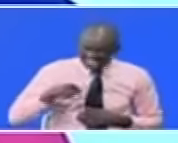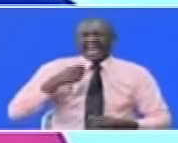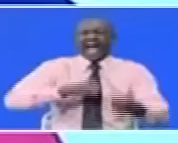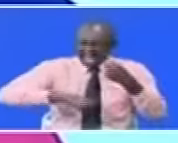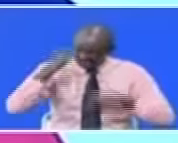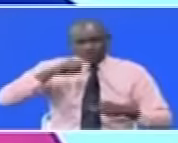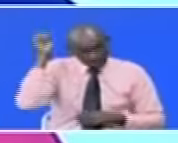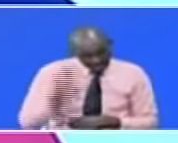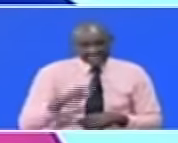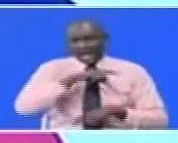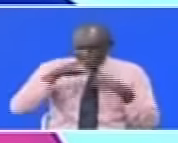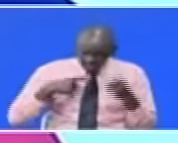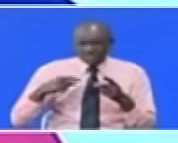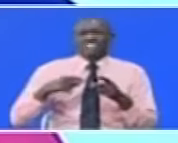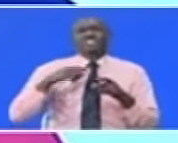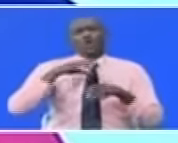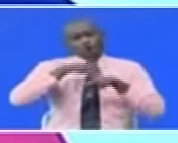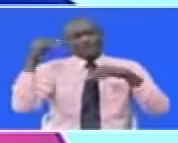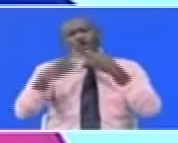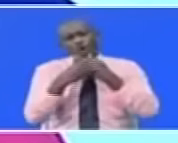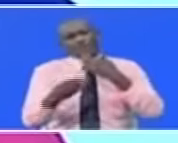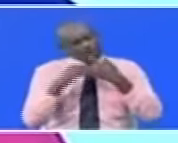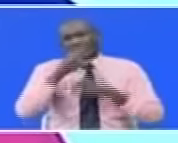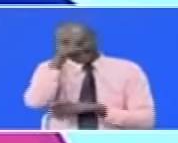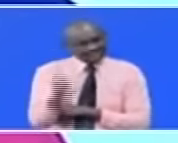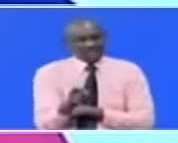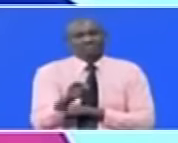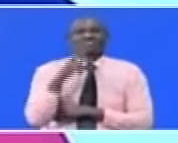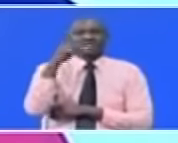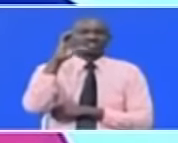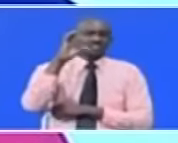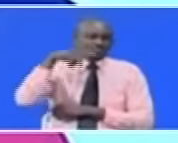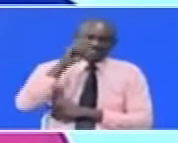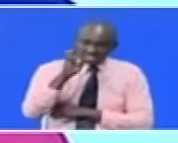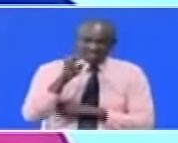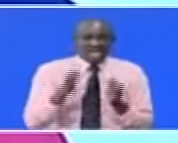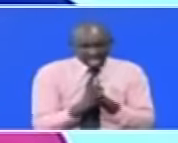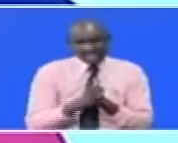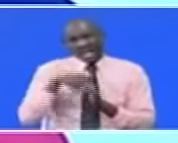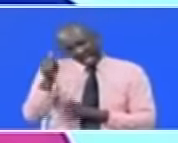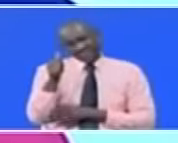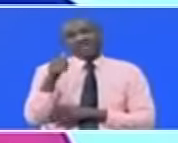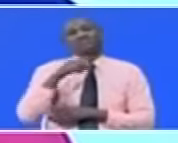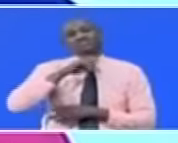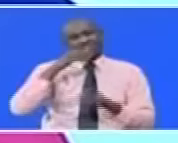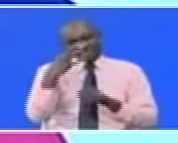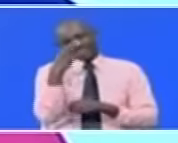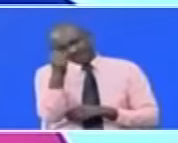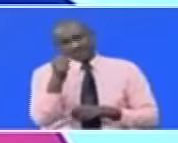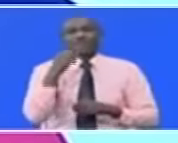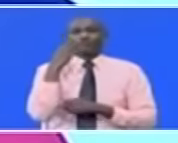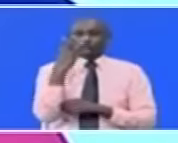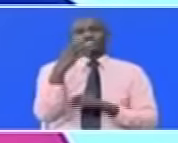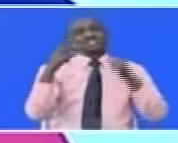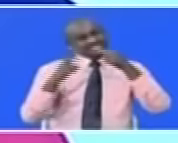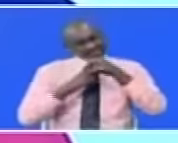action over the rampant cheating reported in this year's KCPE exams in 35 out of 47 counties. But as KTN's